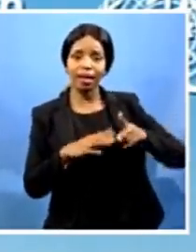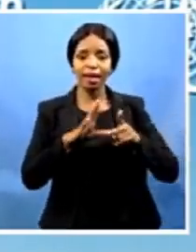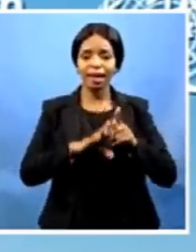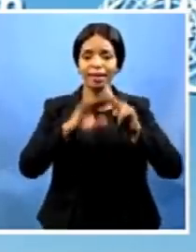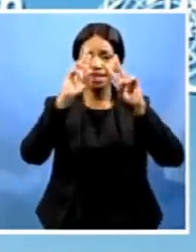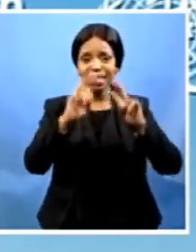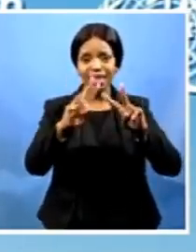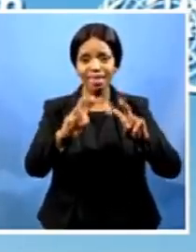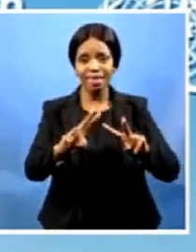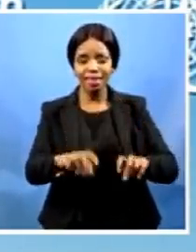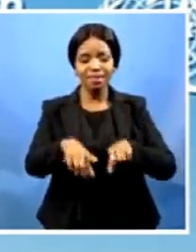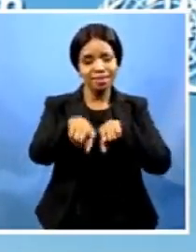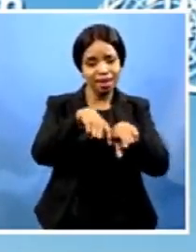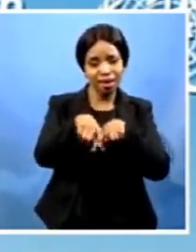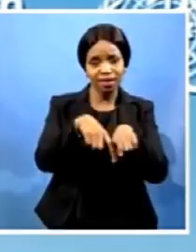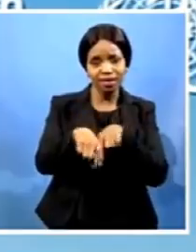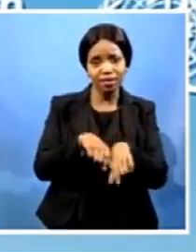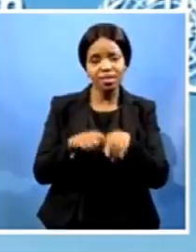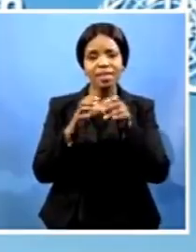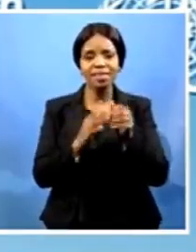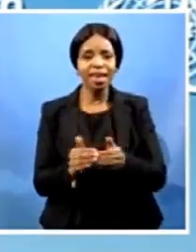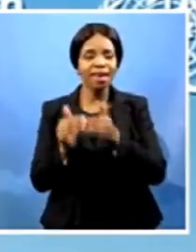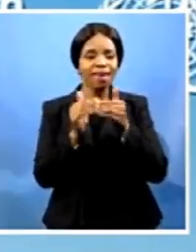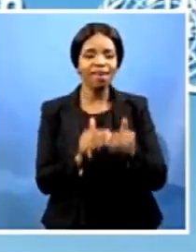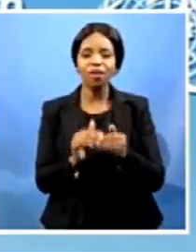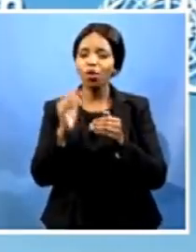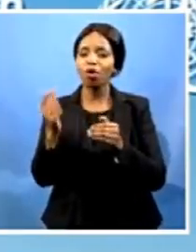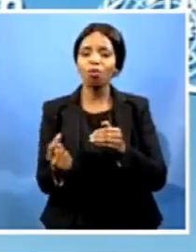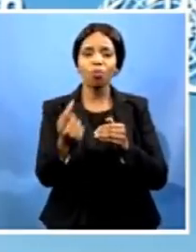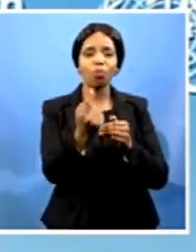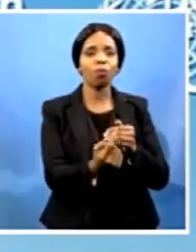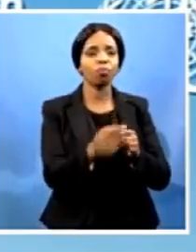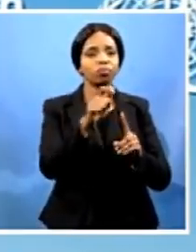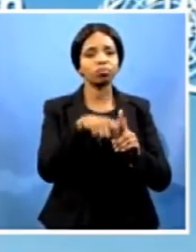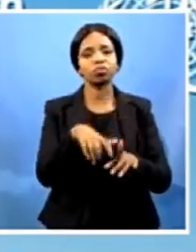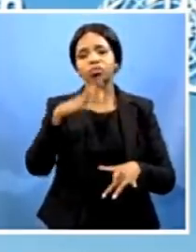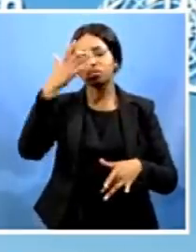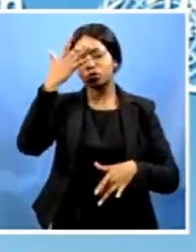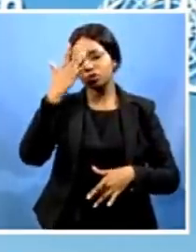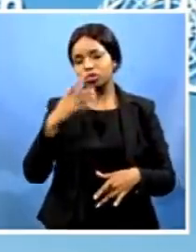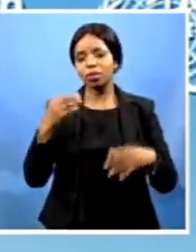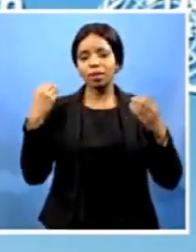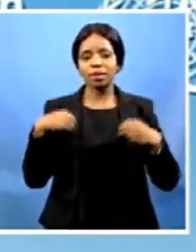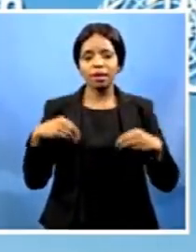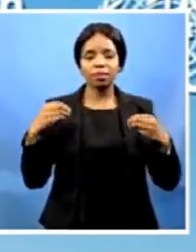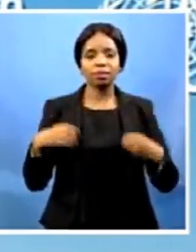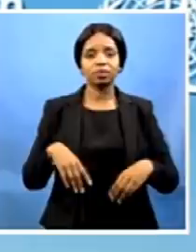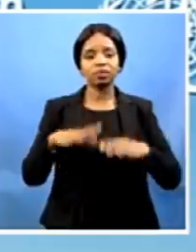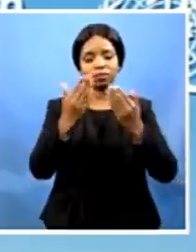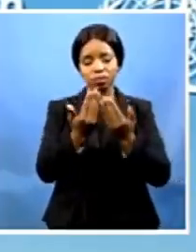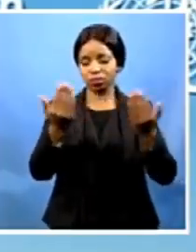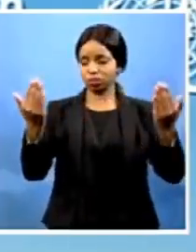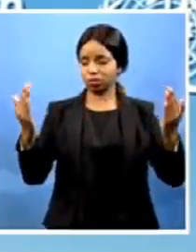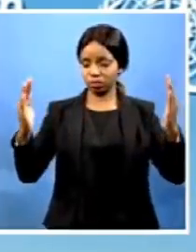for every case, trace and quarantine every contact, and educate,